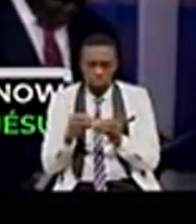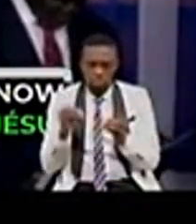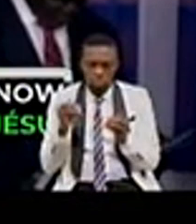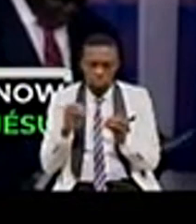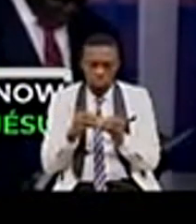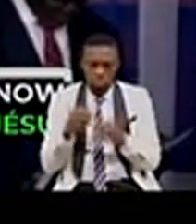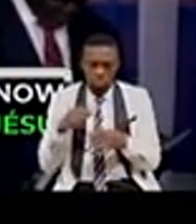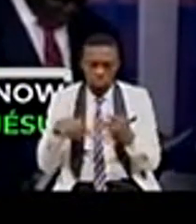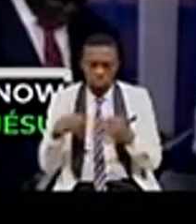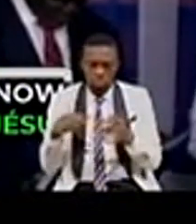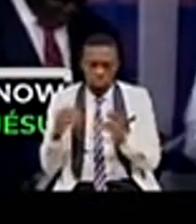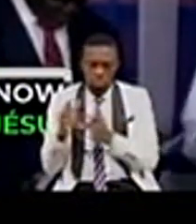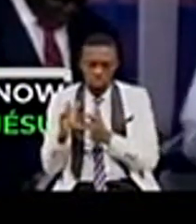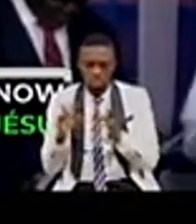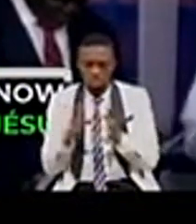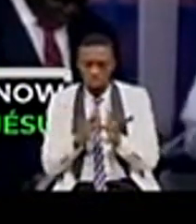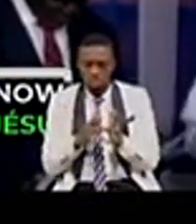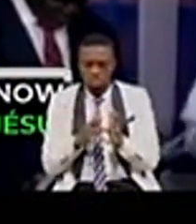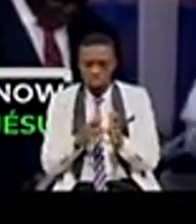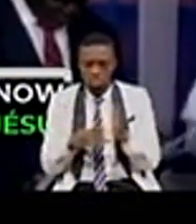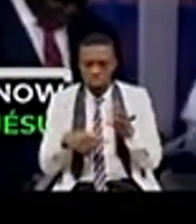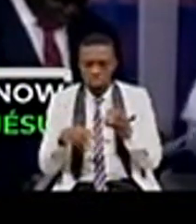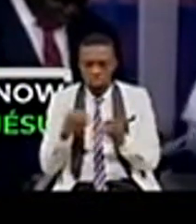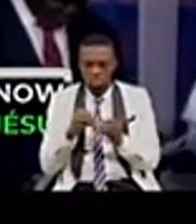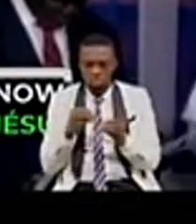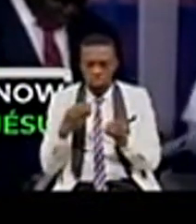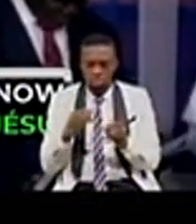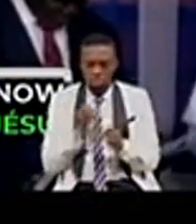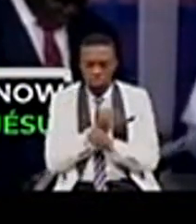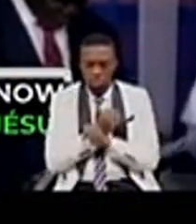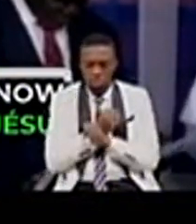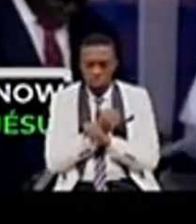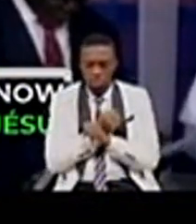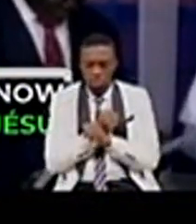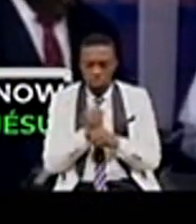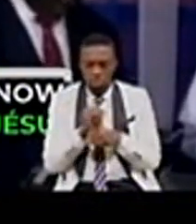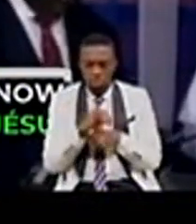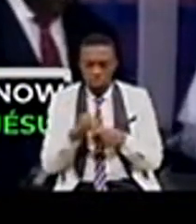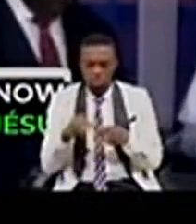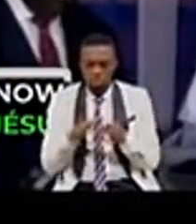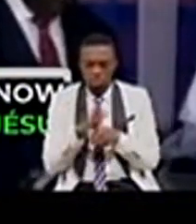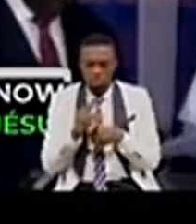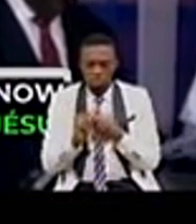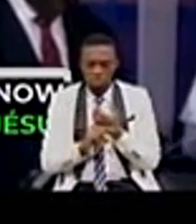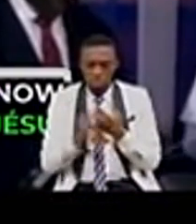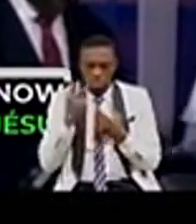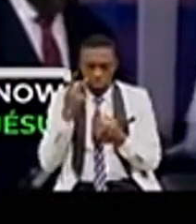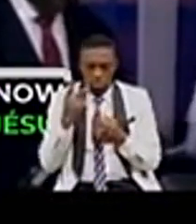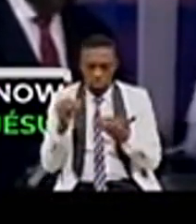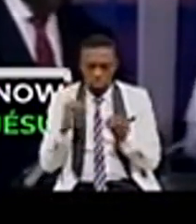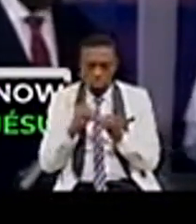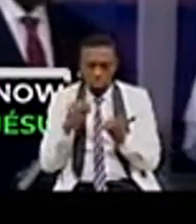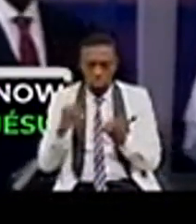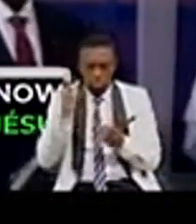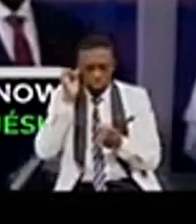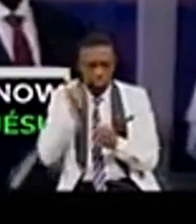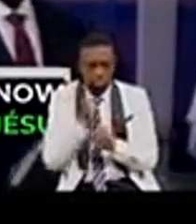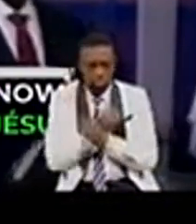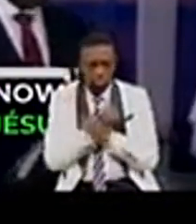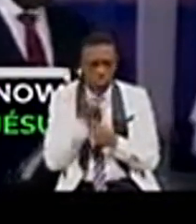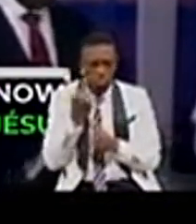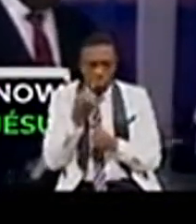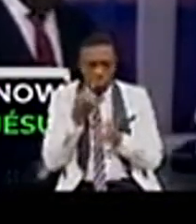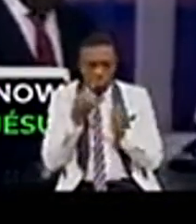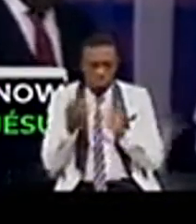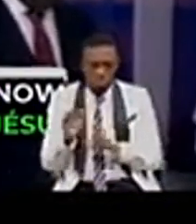more about Jesus, more of his saving fullness see, more of his love who died for